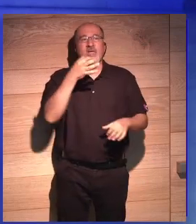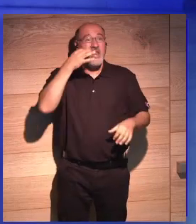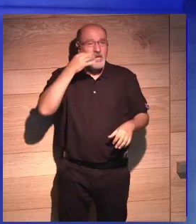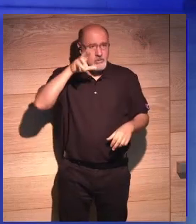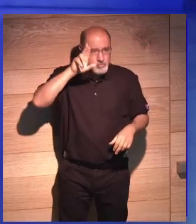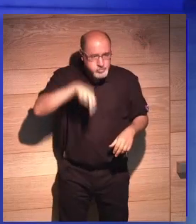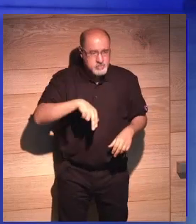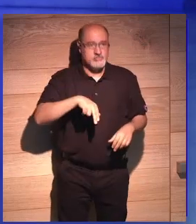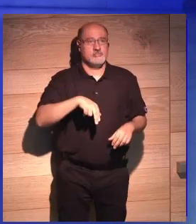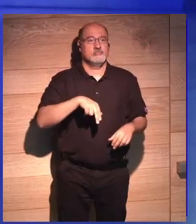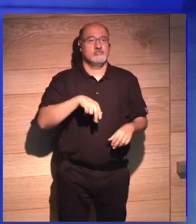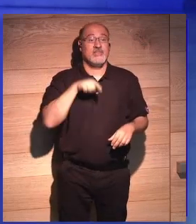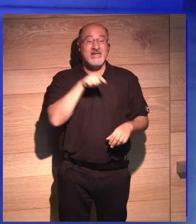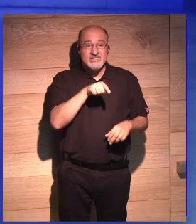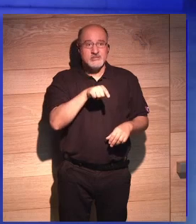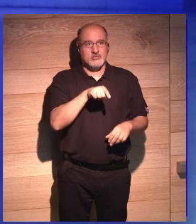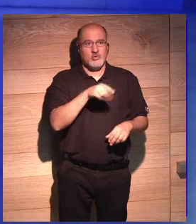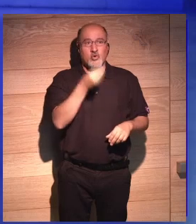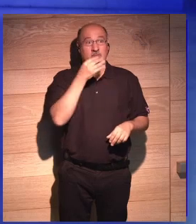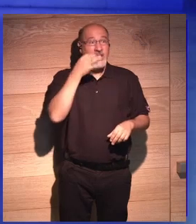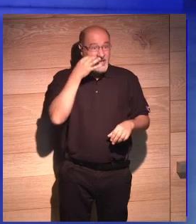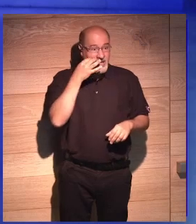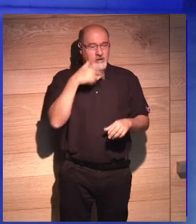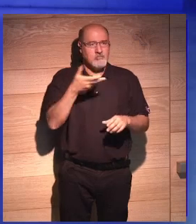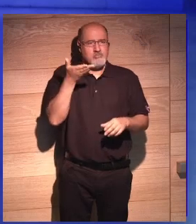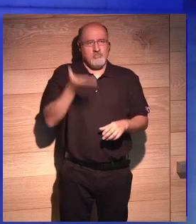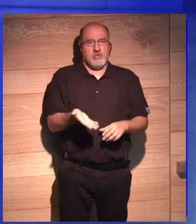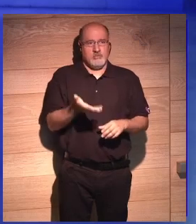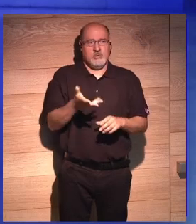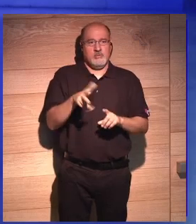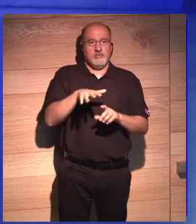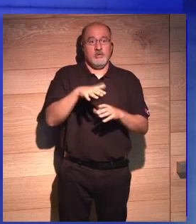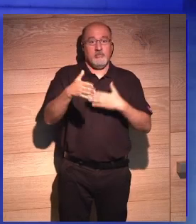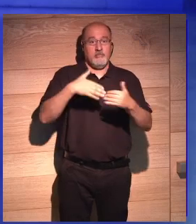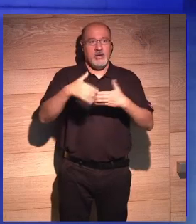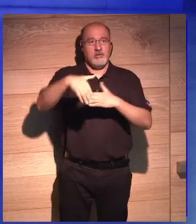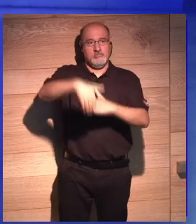critical part, contextualizing it and just holding people's hands. We designed